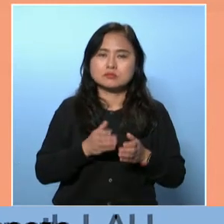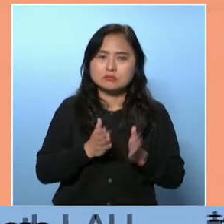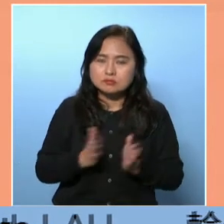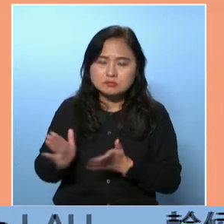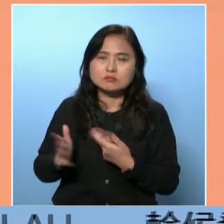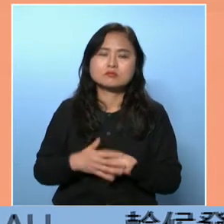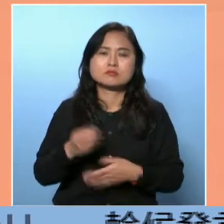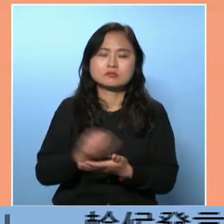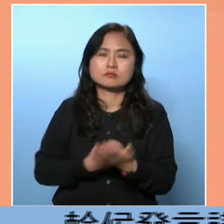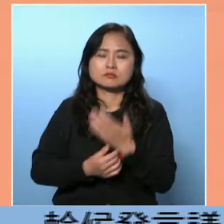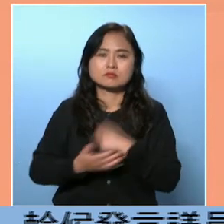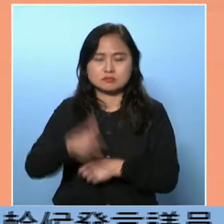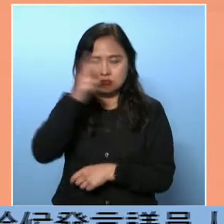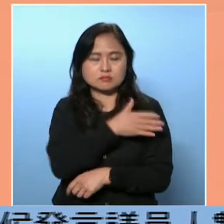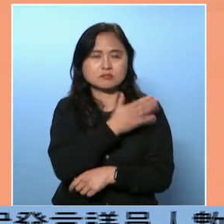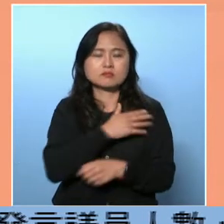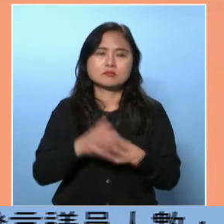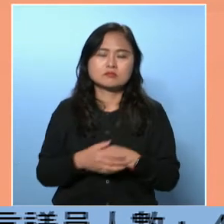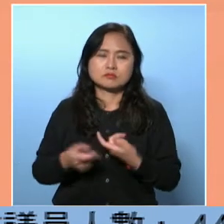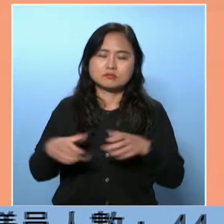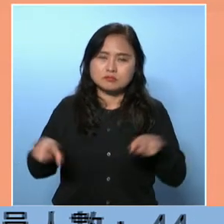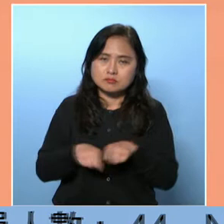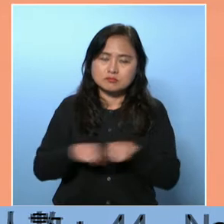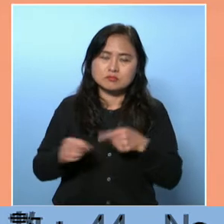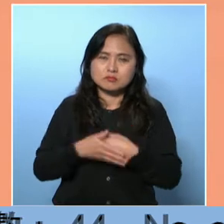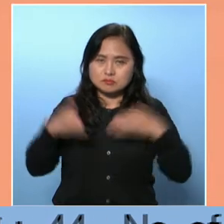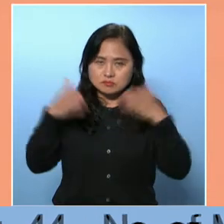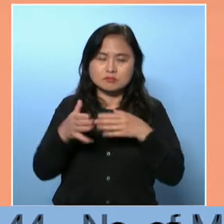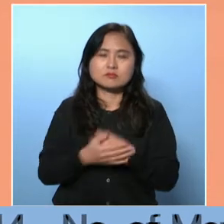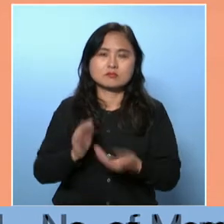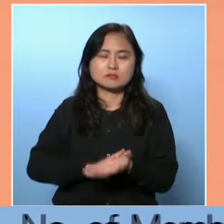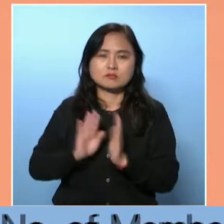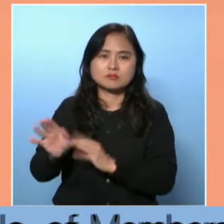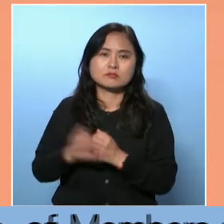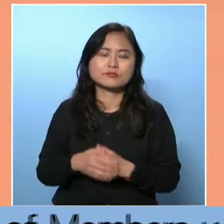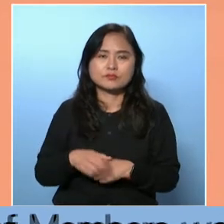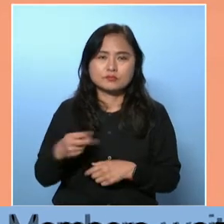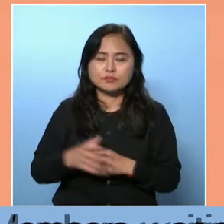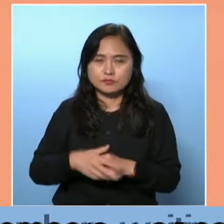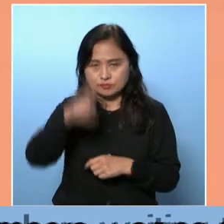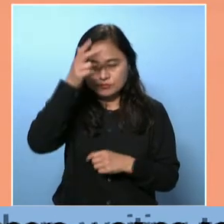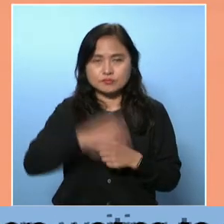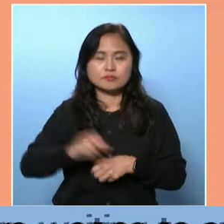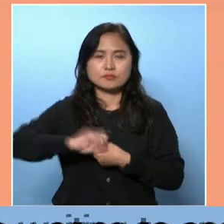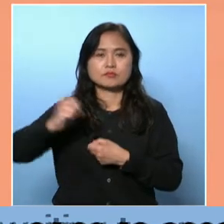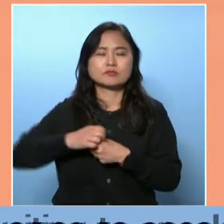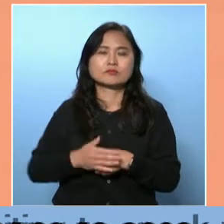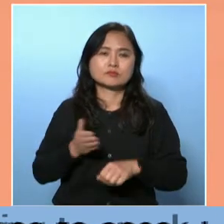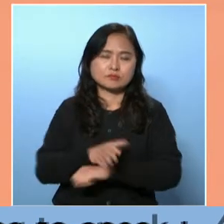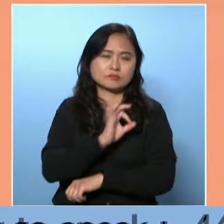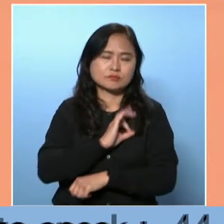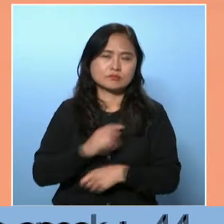good high-level coordination, and we should mobilize all civil servants. The government